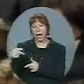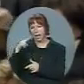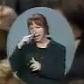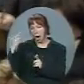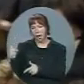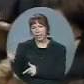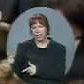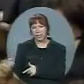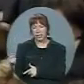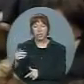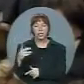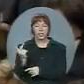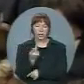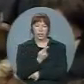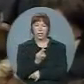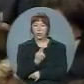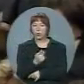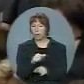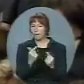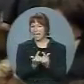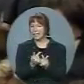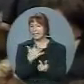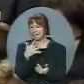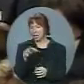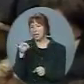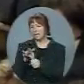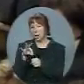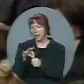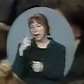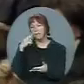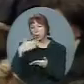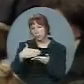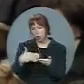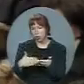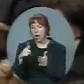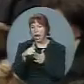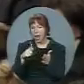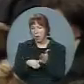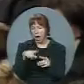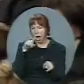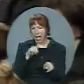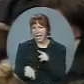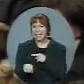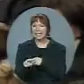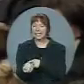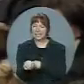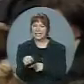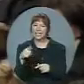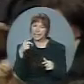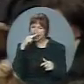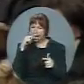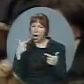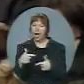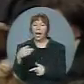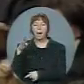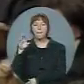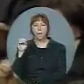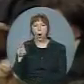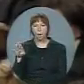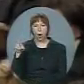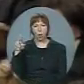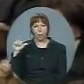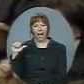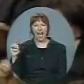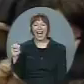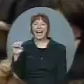favour of these anti-terror measures. Bob Rae, a candidate for the leadership, as we all know, has said that the opposition